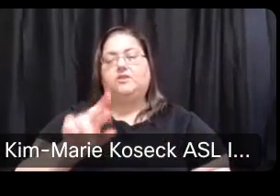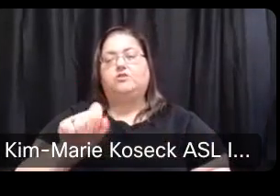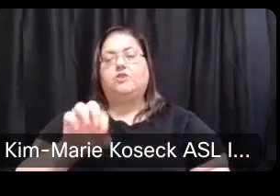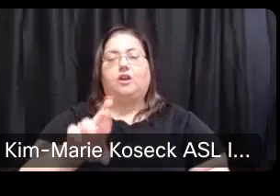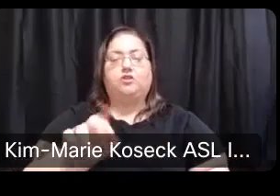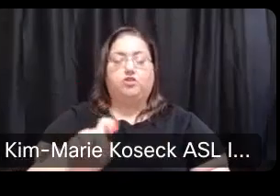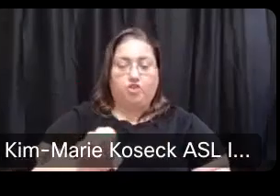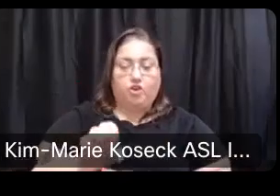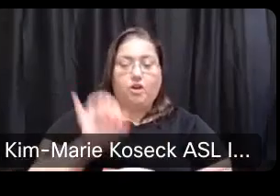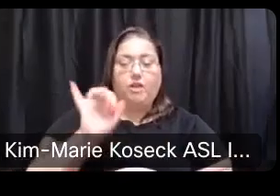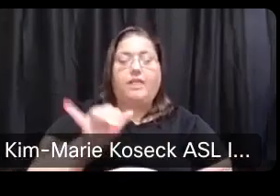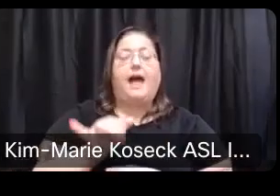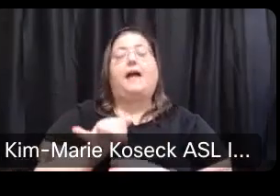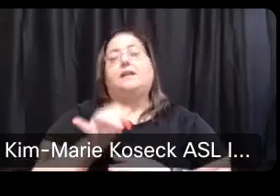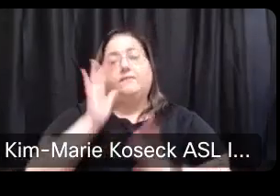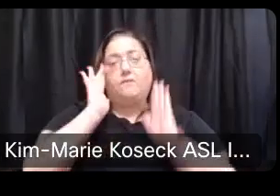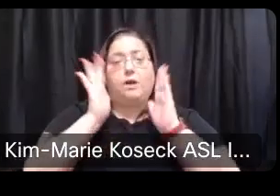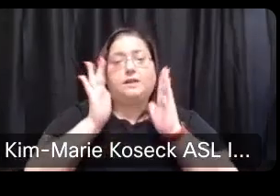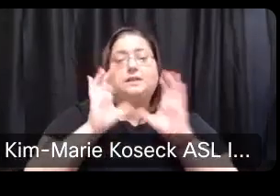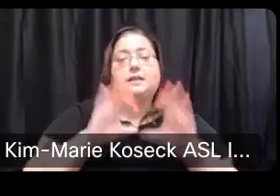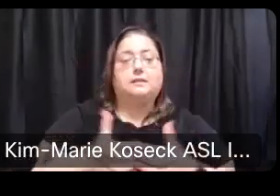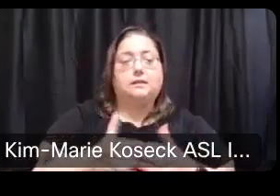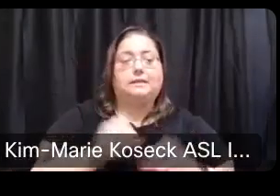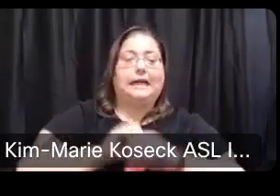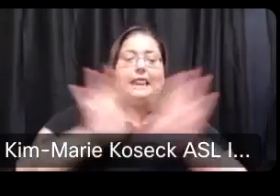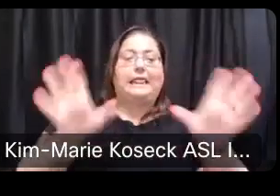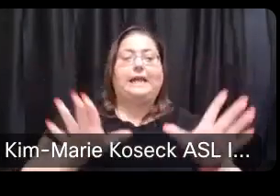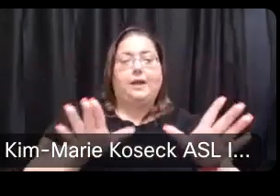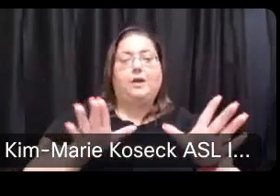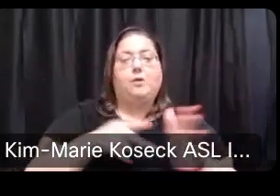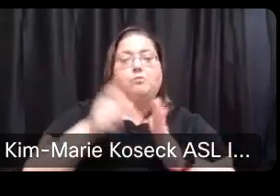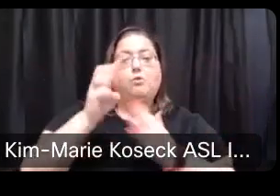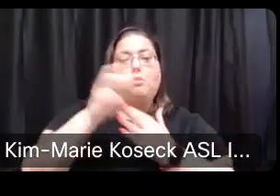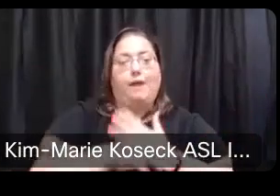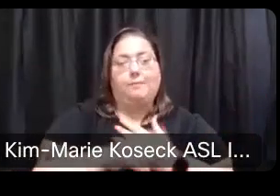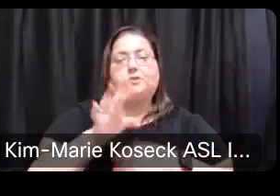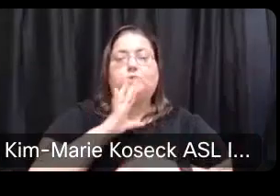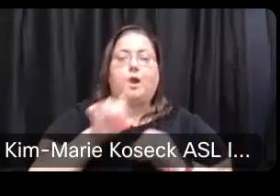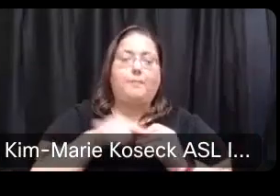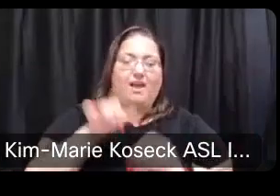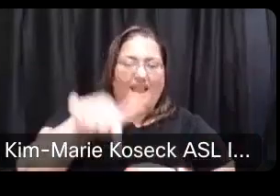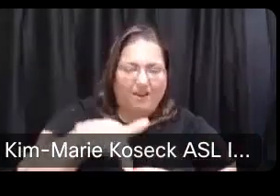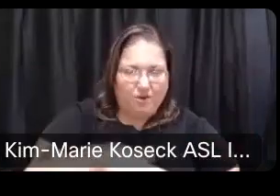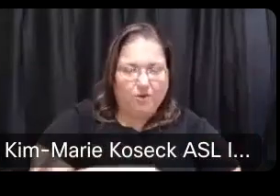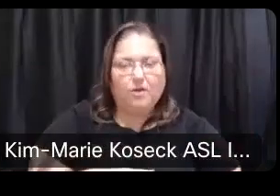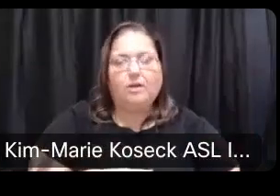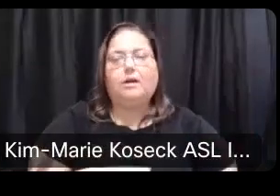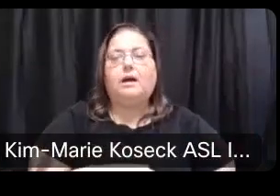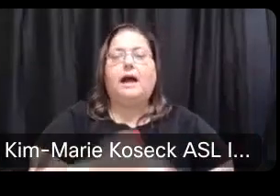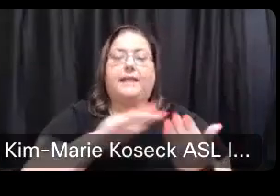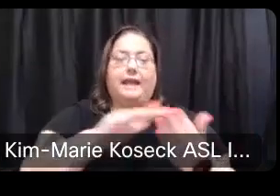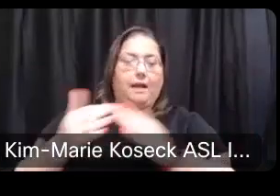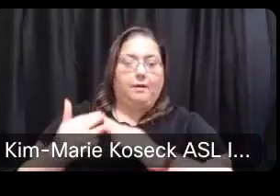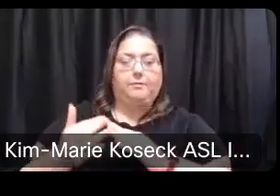subject. That is the CLEAR program, which Jamie will address later, and the Countywide Resiliency